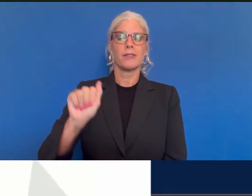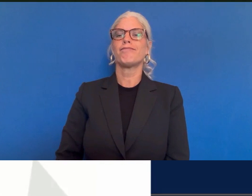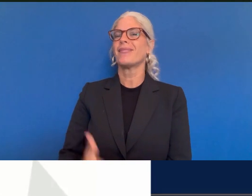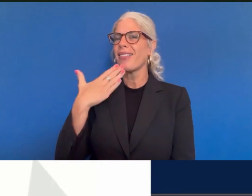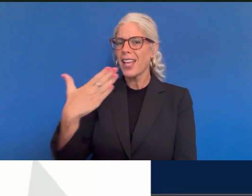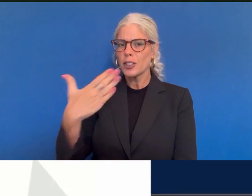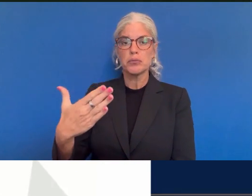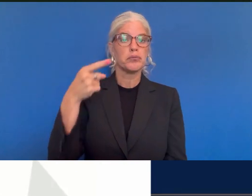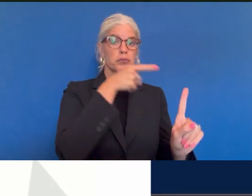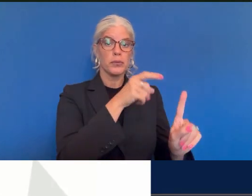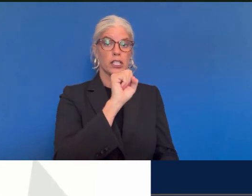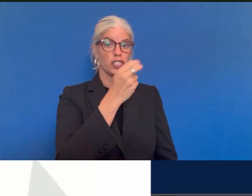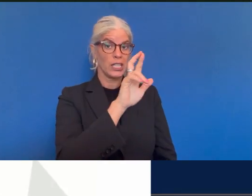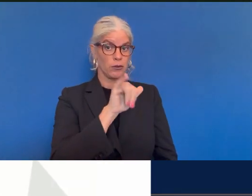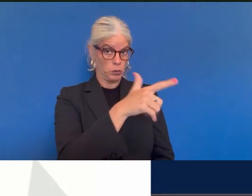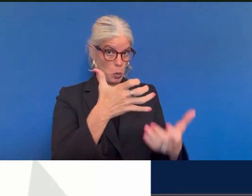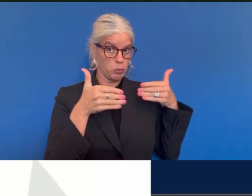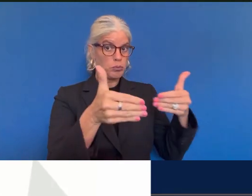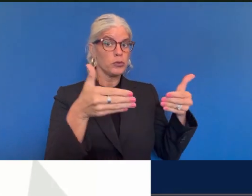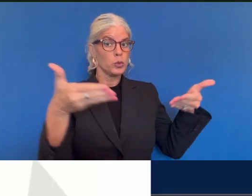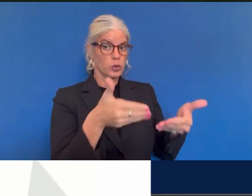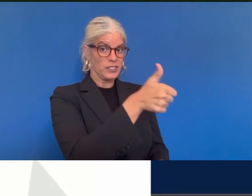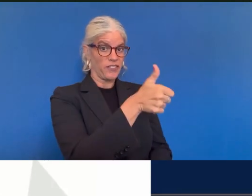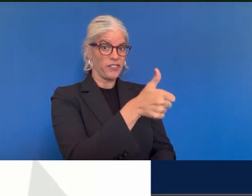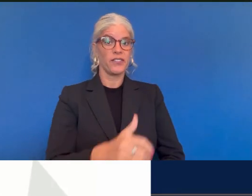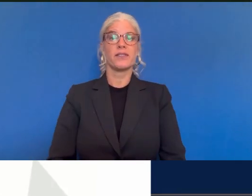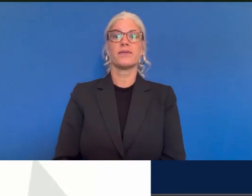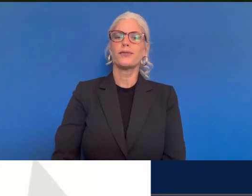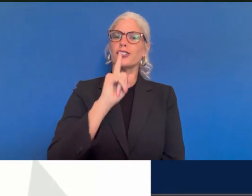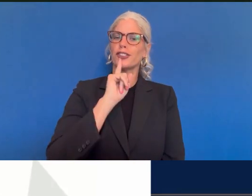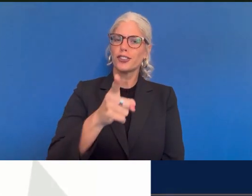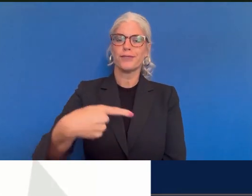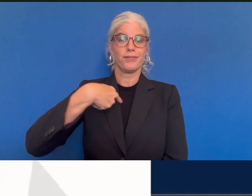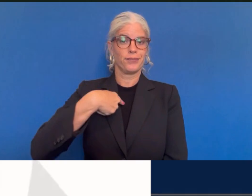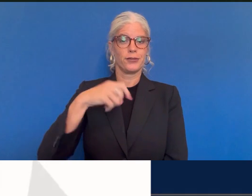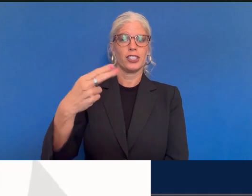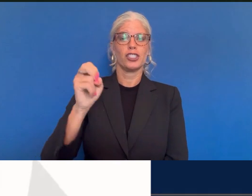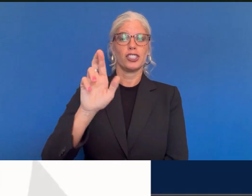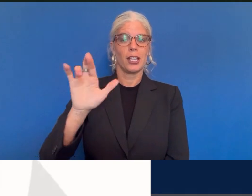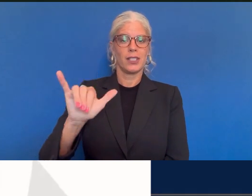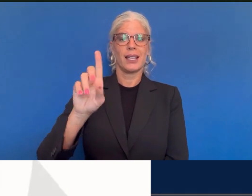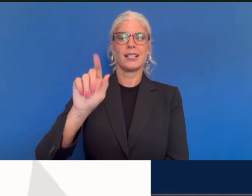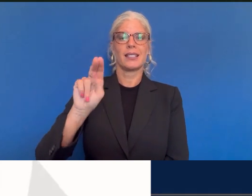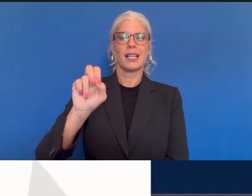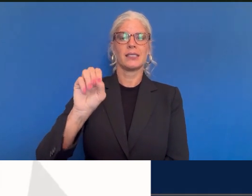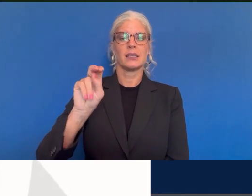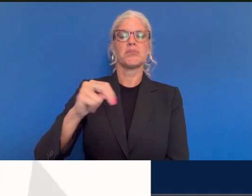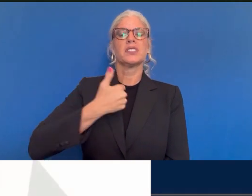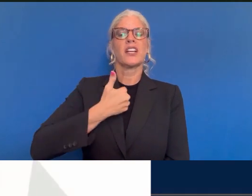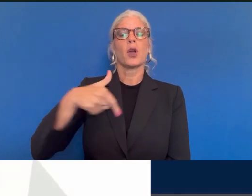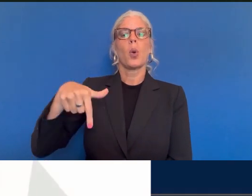so much. Sherry, would you like to introduce yourself? Sure, my name is Sherry Davidson. I'm